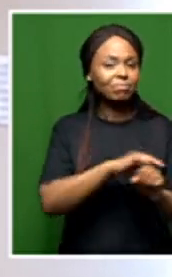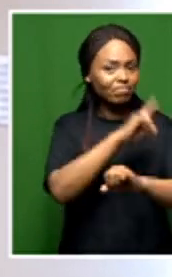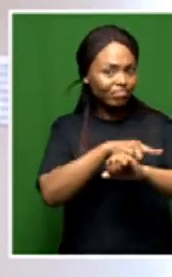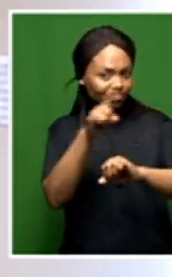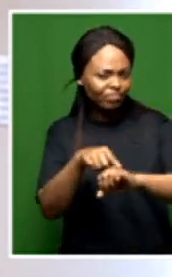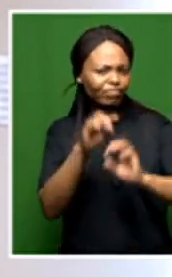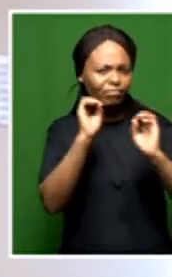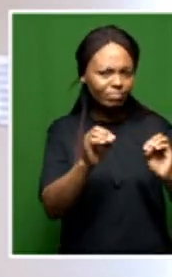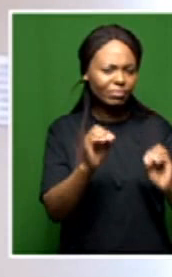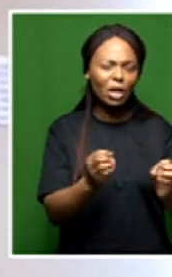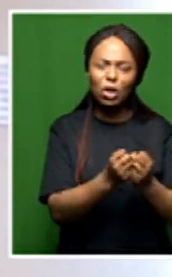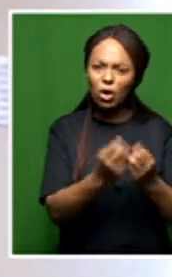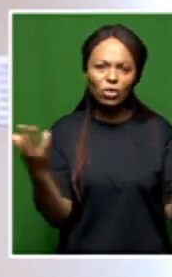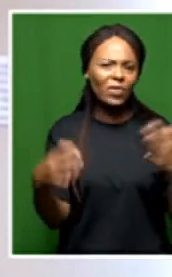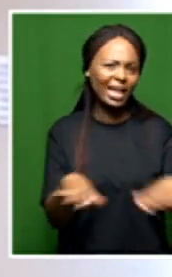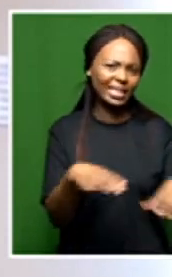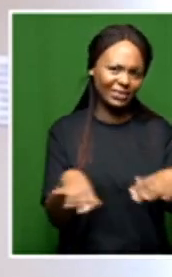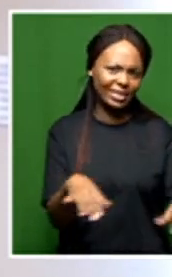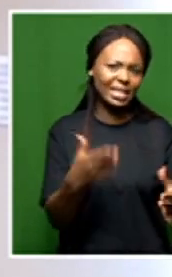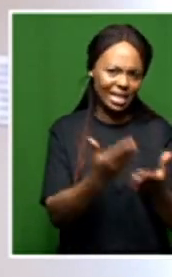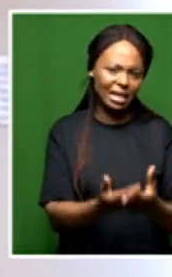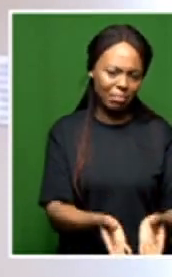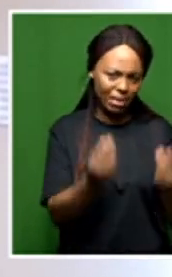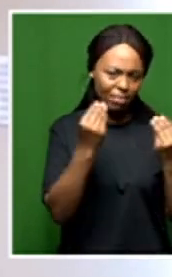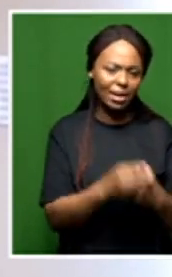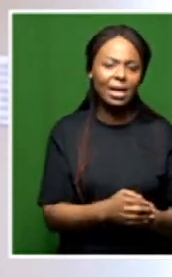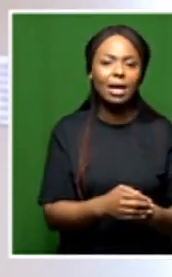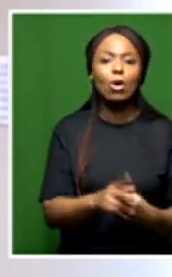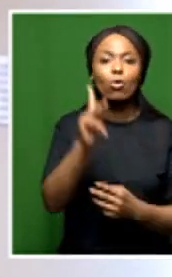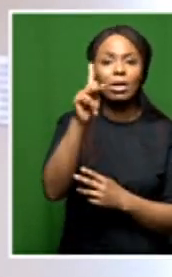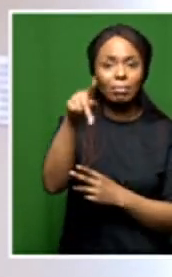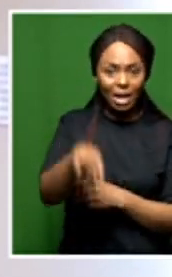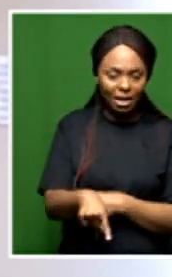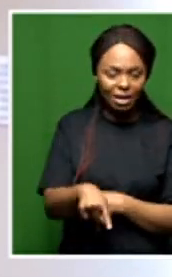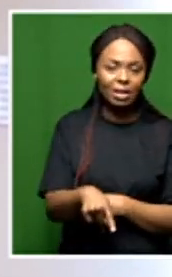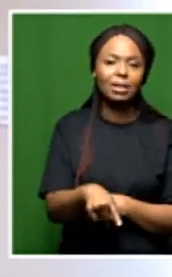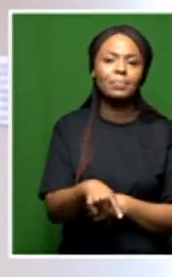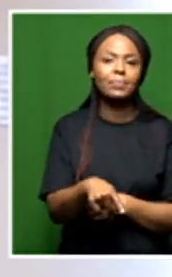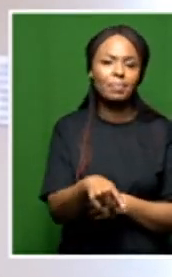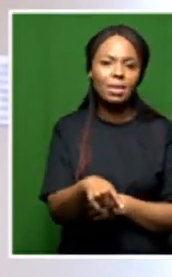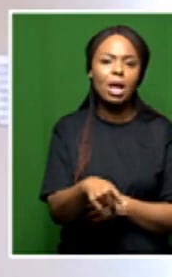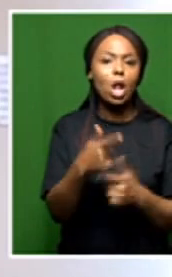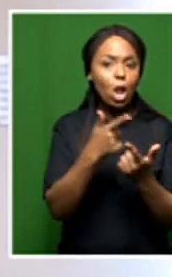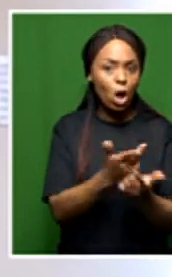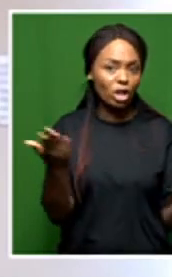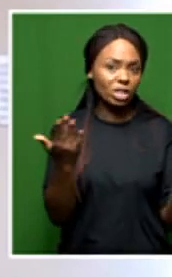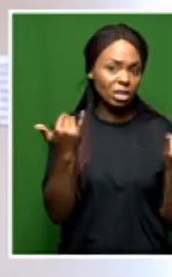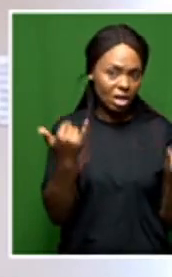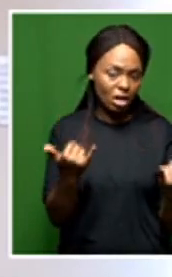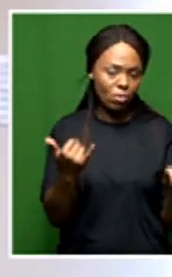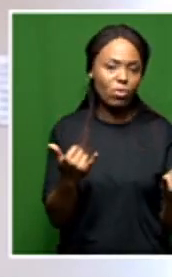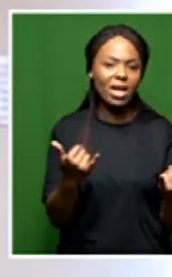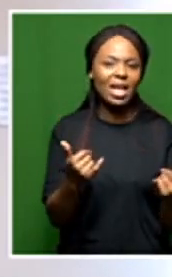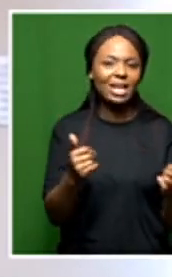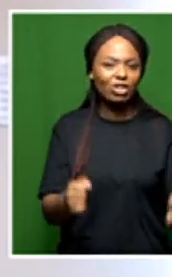Point, there's so many activities that you can actually find. Kruger National Park, for example, they've launched amazing